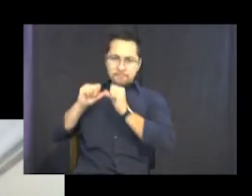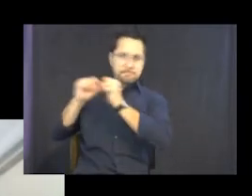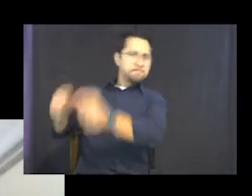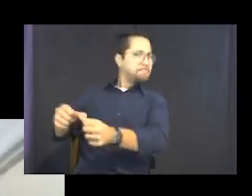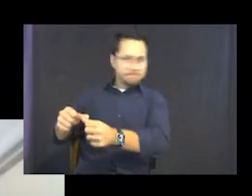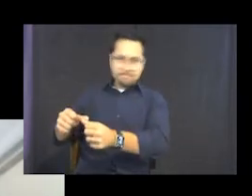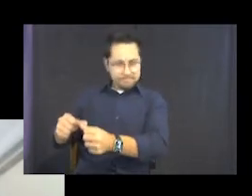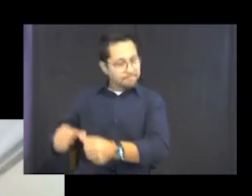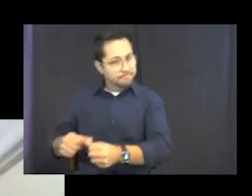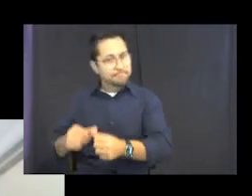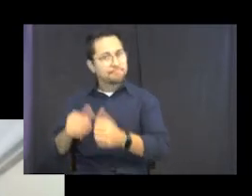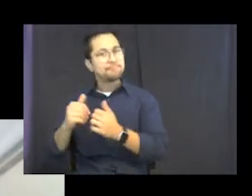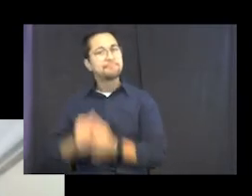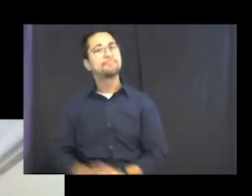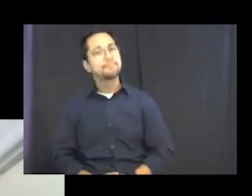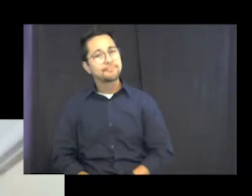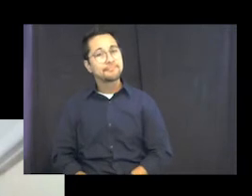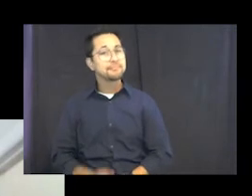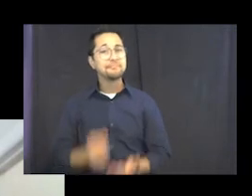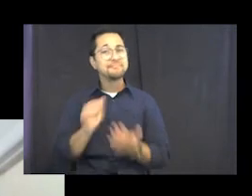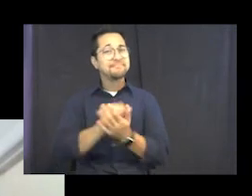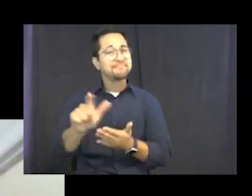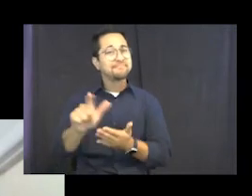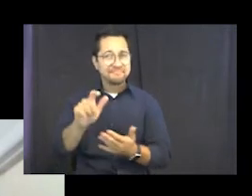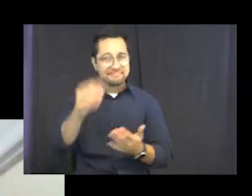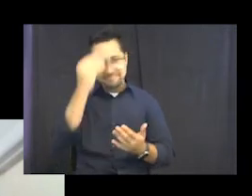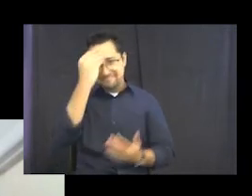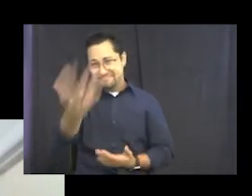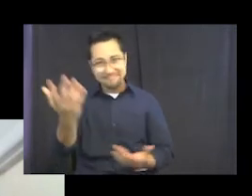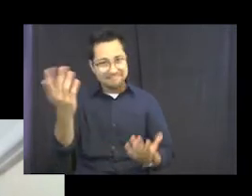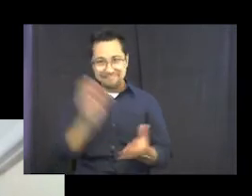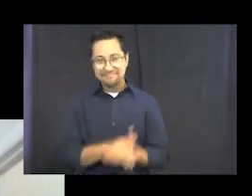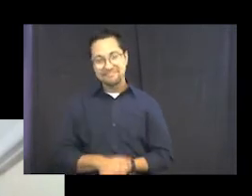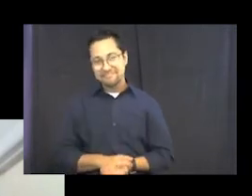it moving, and that's all I can say about it.